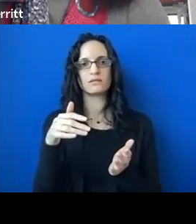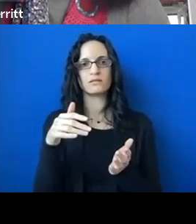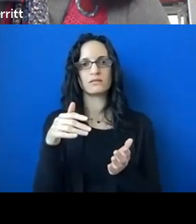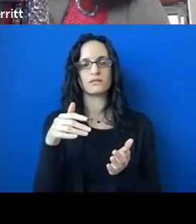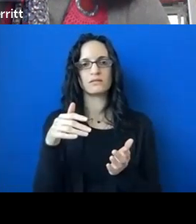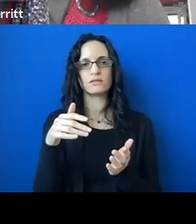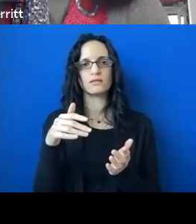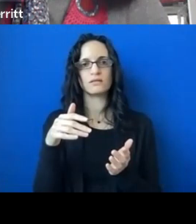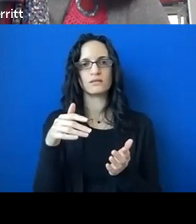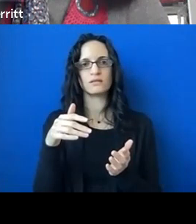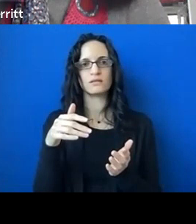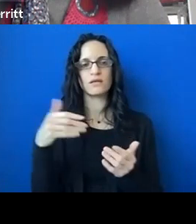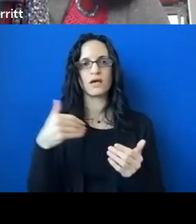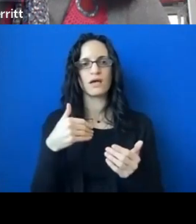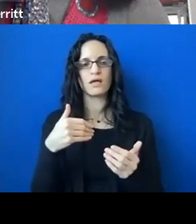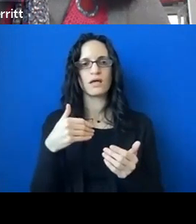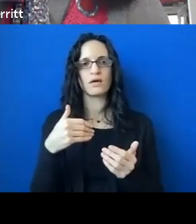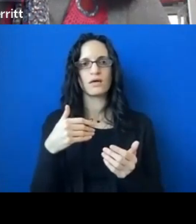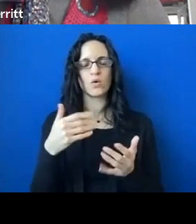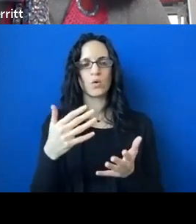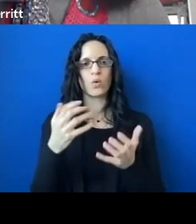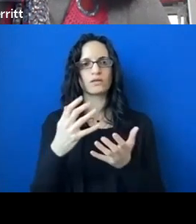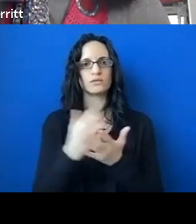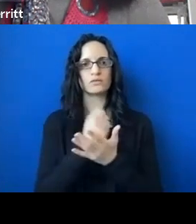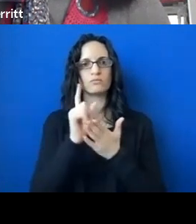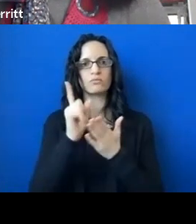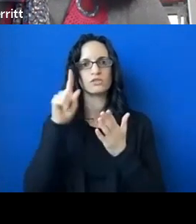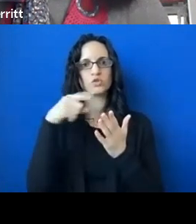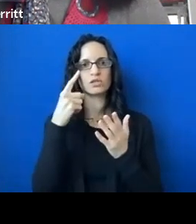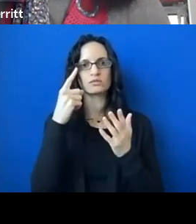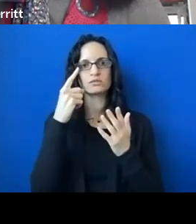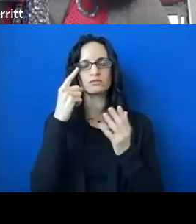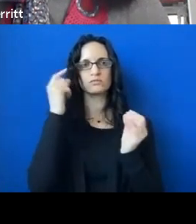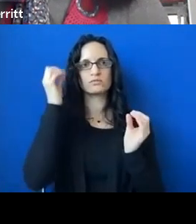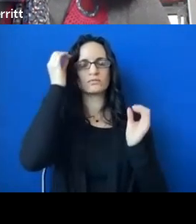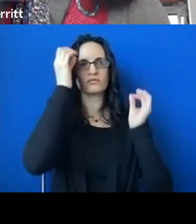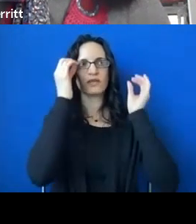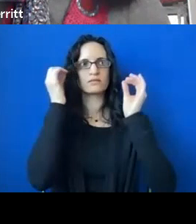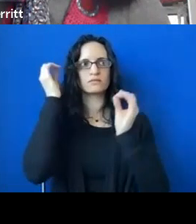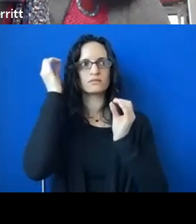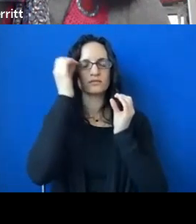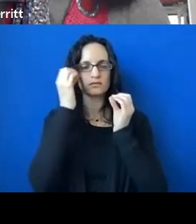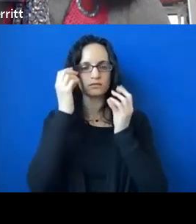given cause to just reflect during the testimony. And I want to